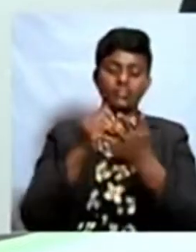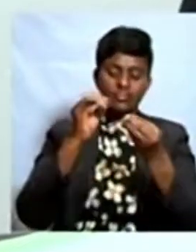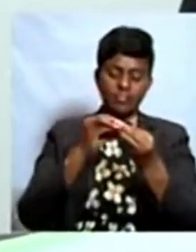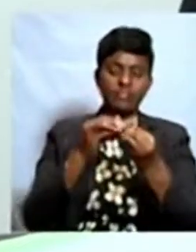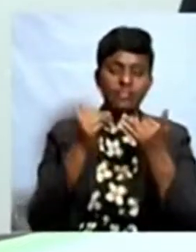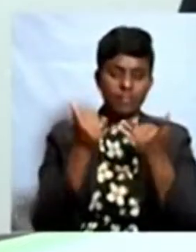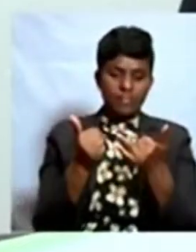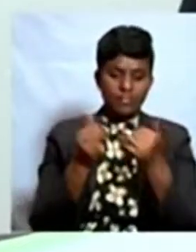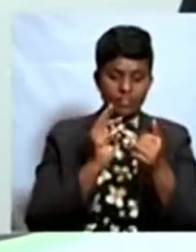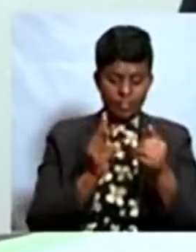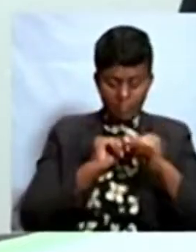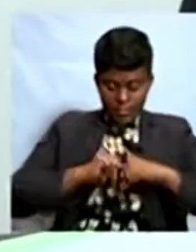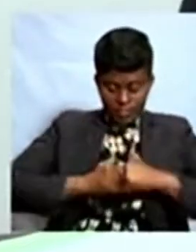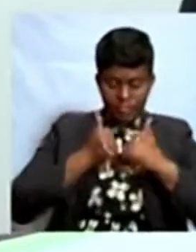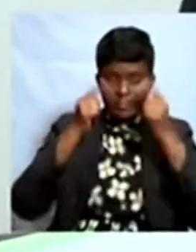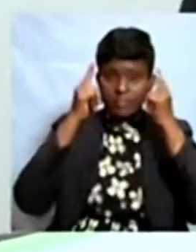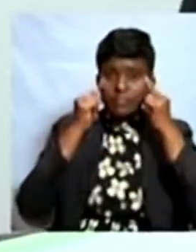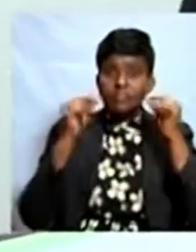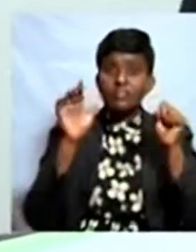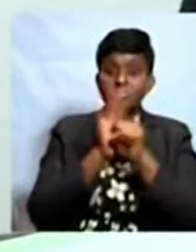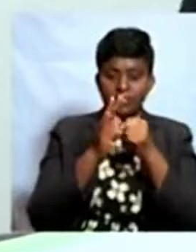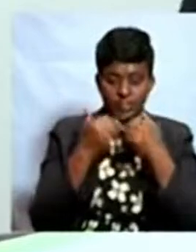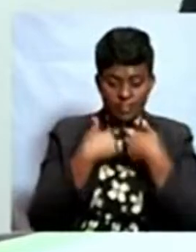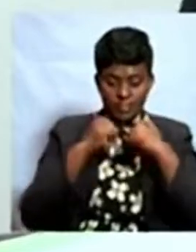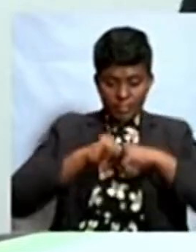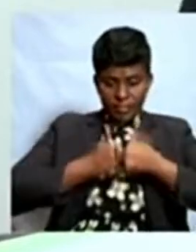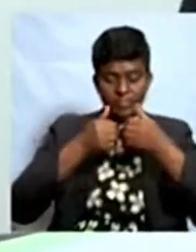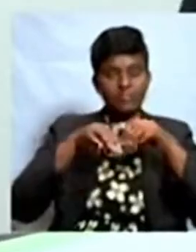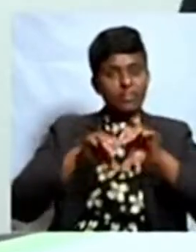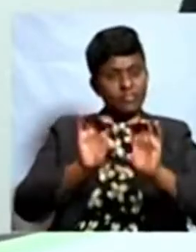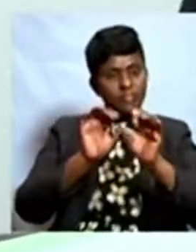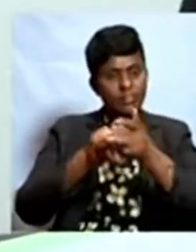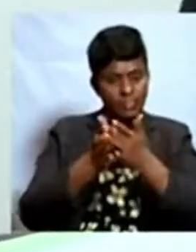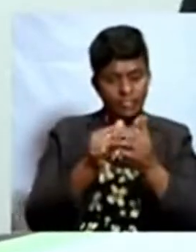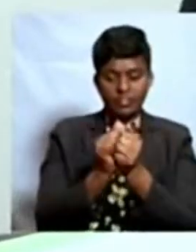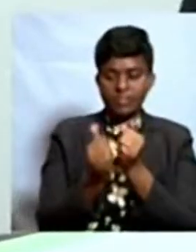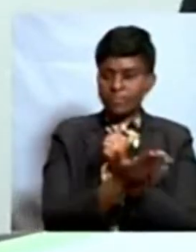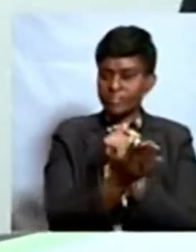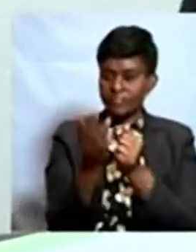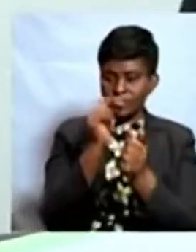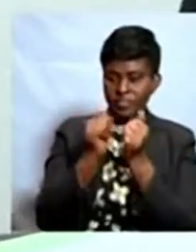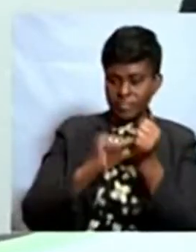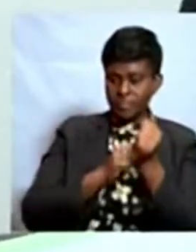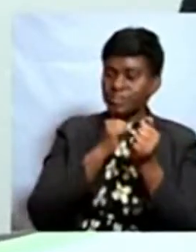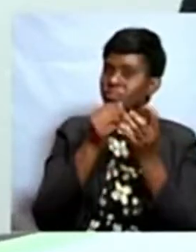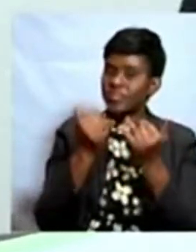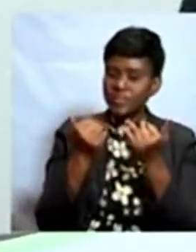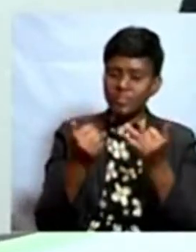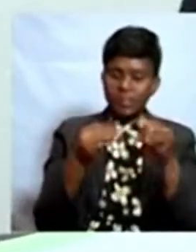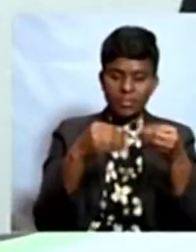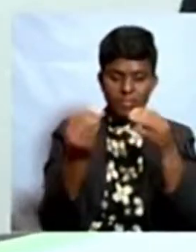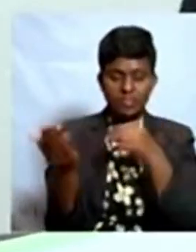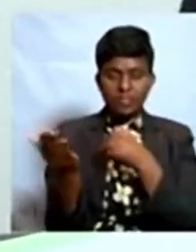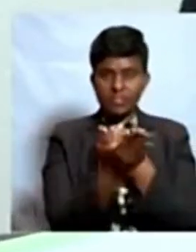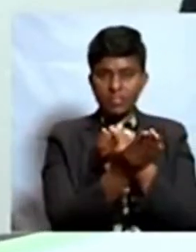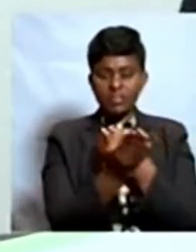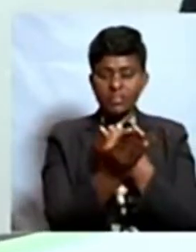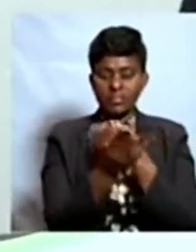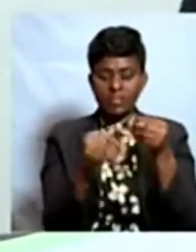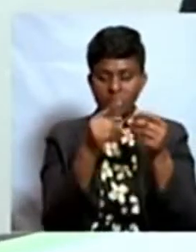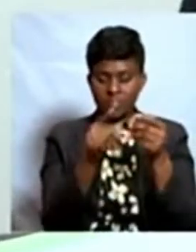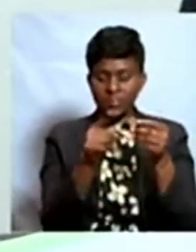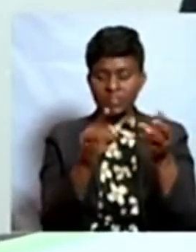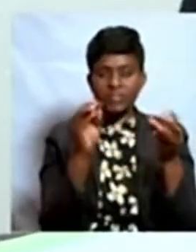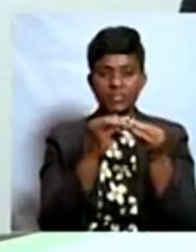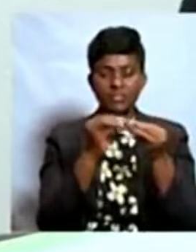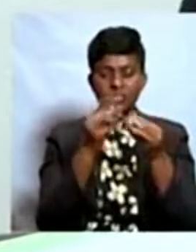Now, we are cautious in terms of how we proceed with this, because we don't want to give them a blank